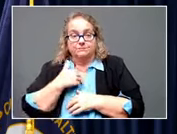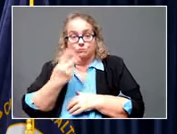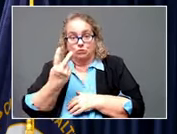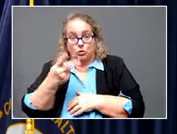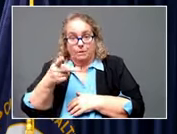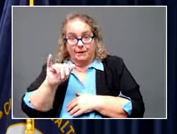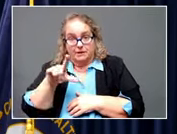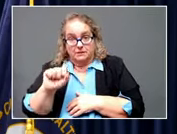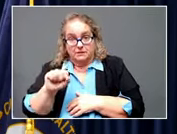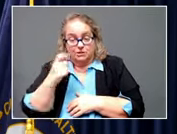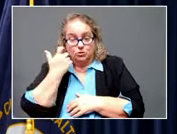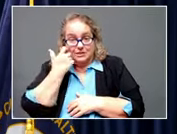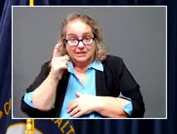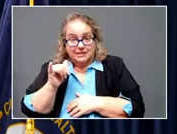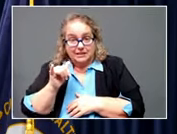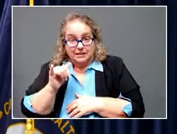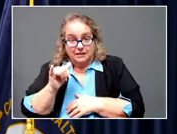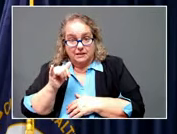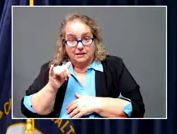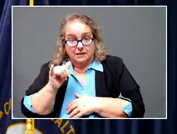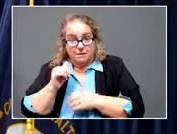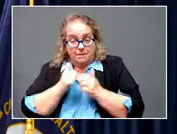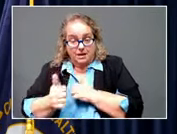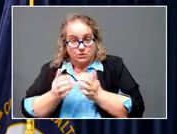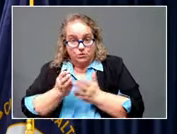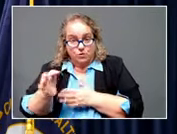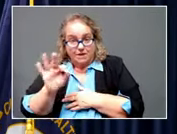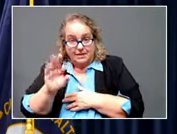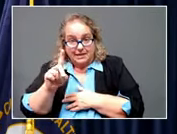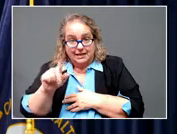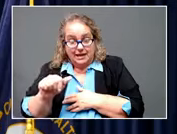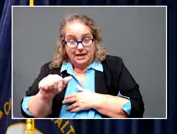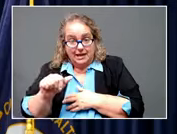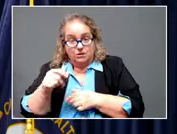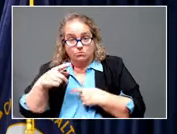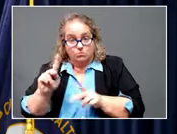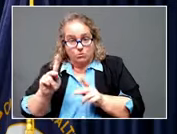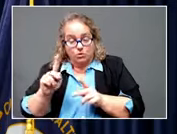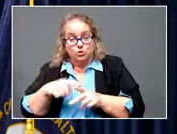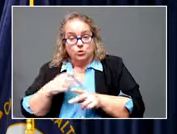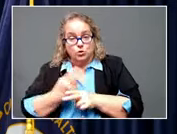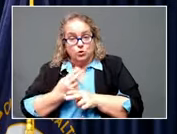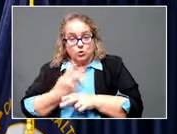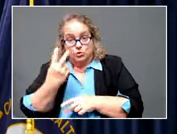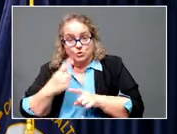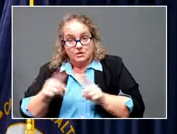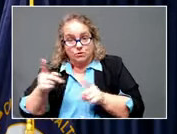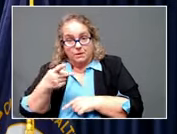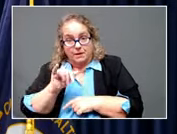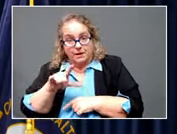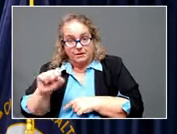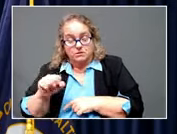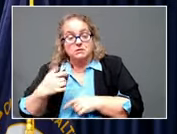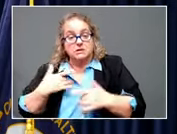recently passed through the FDA, allowable to use. Pretty excited about the